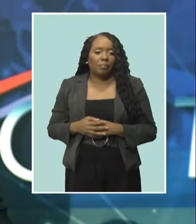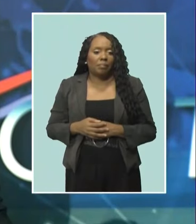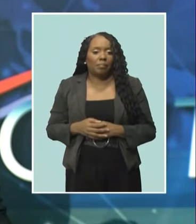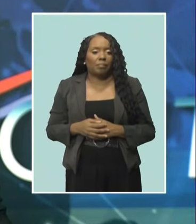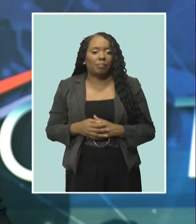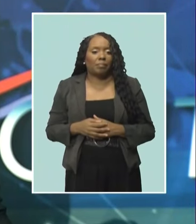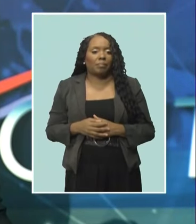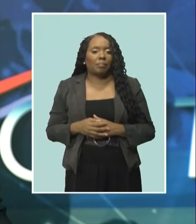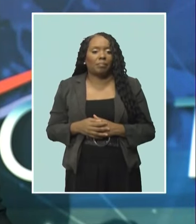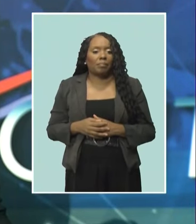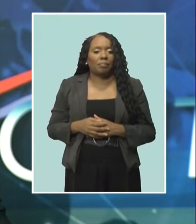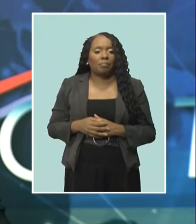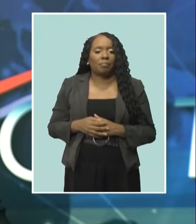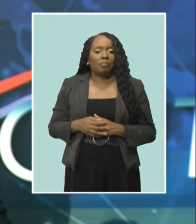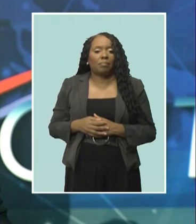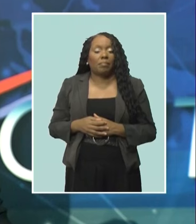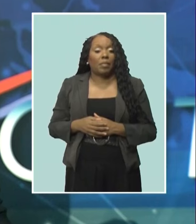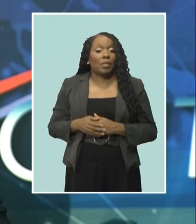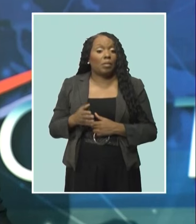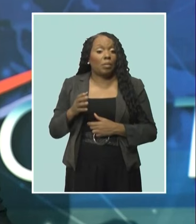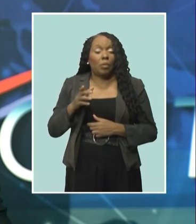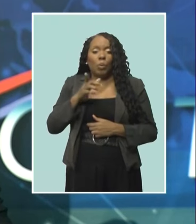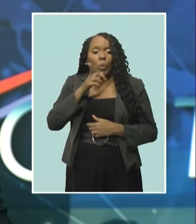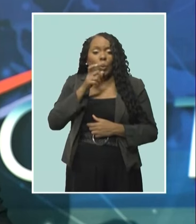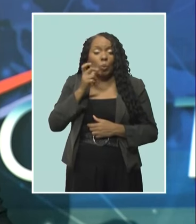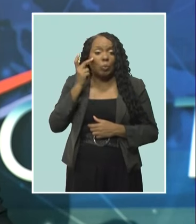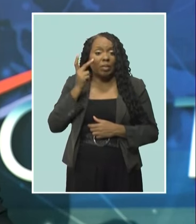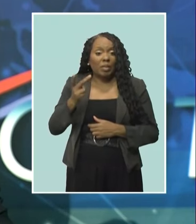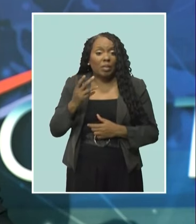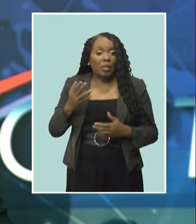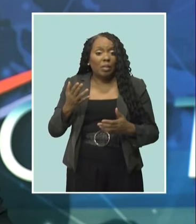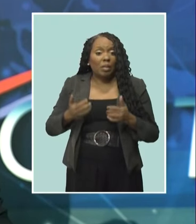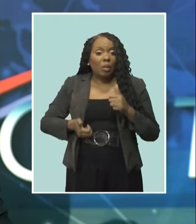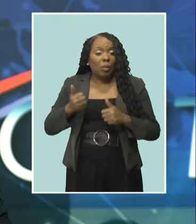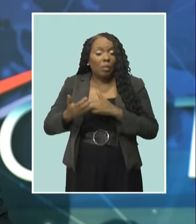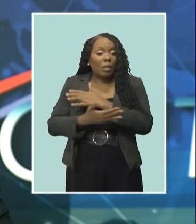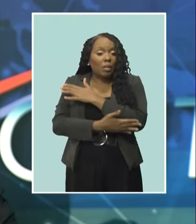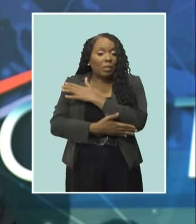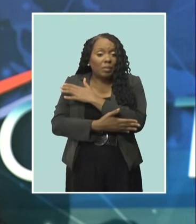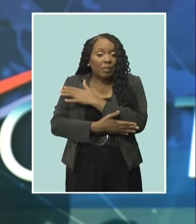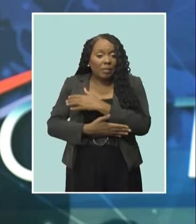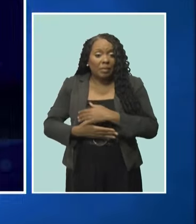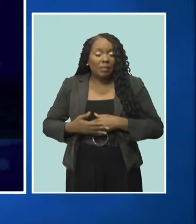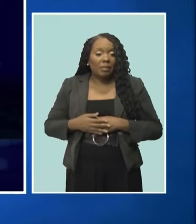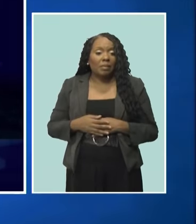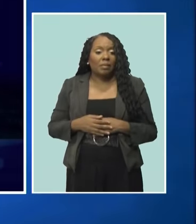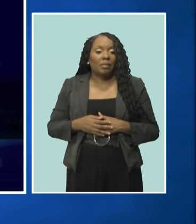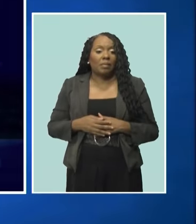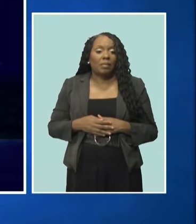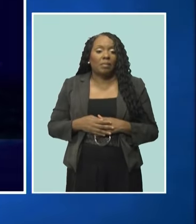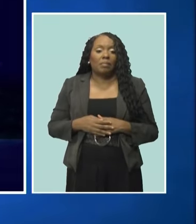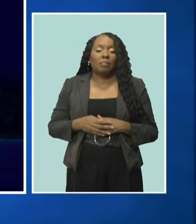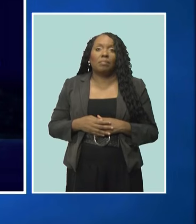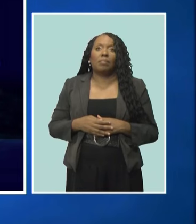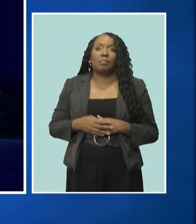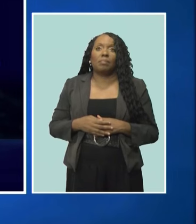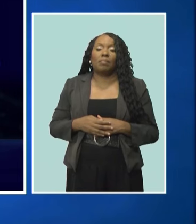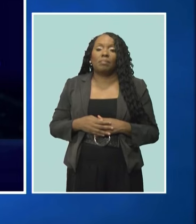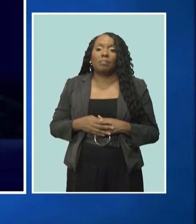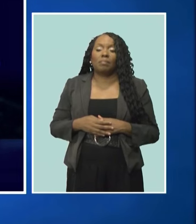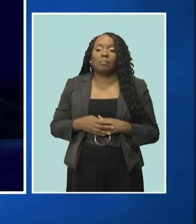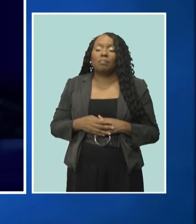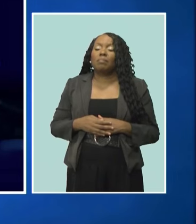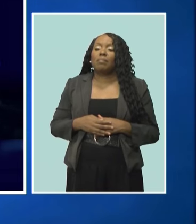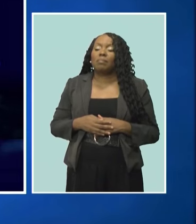Mr. Small spoke to the regions which were able to see the celestial spectacle. Occasion, the moon's